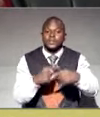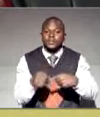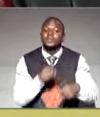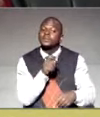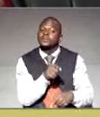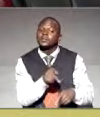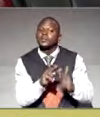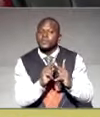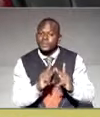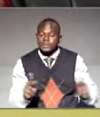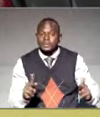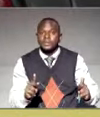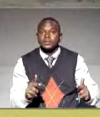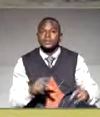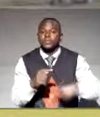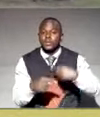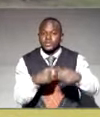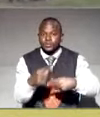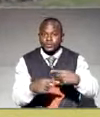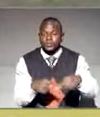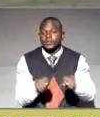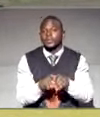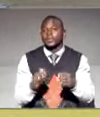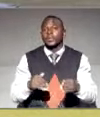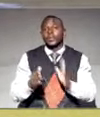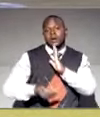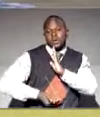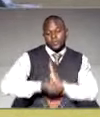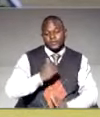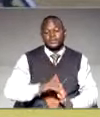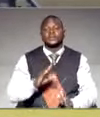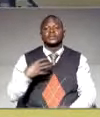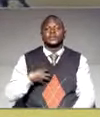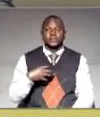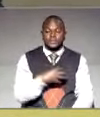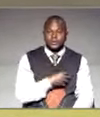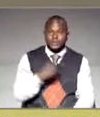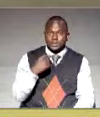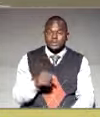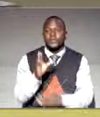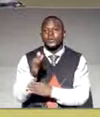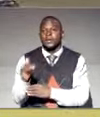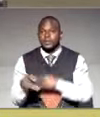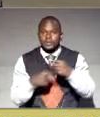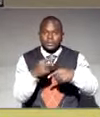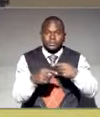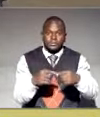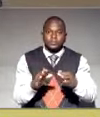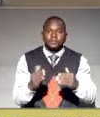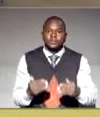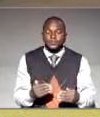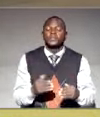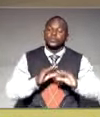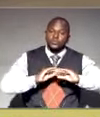peace must continue. On the issue of professionalizing the army, it was noted that the ministry has continued to train and retrain the